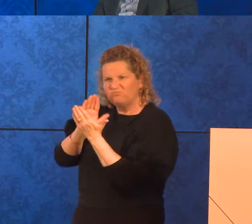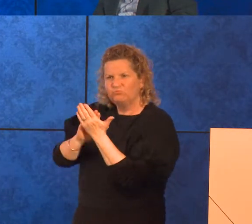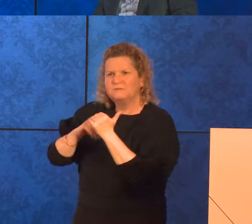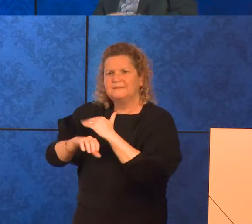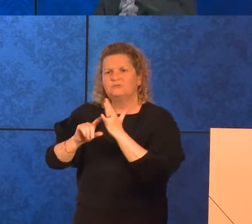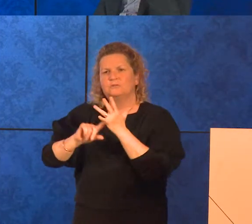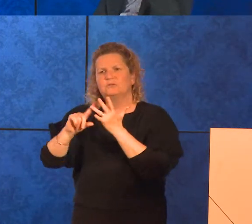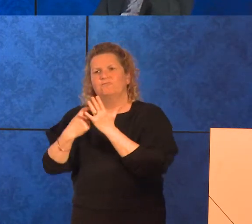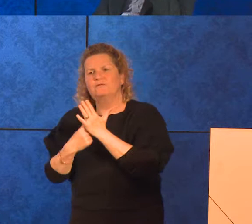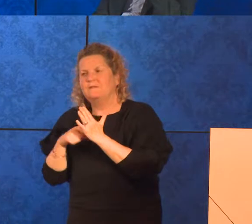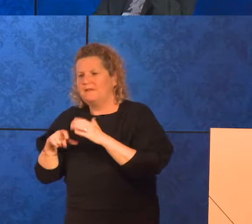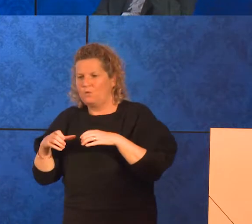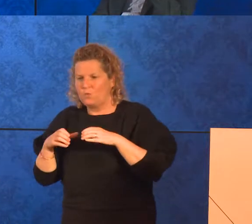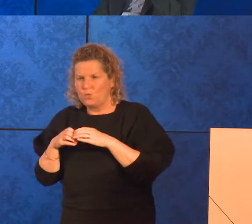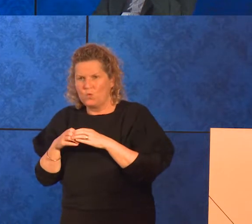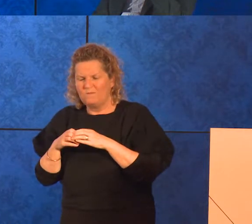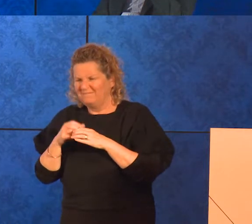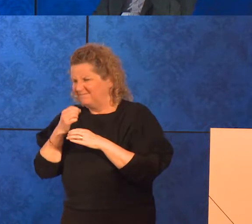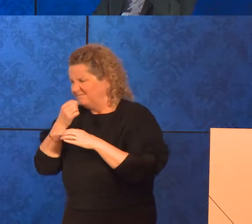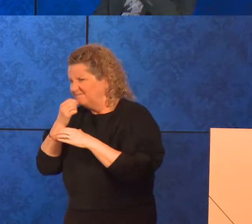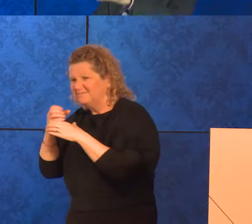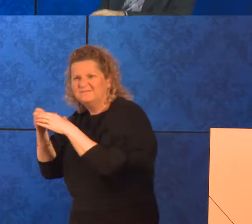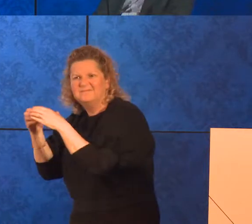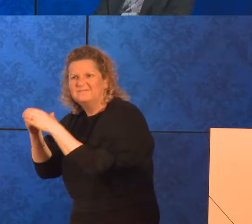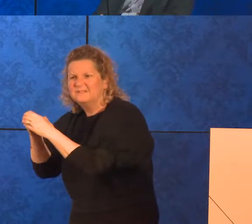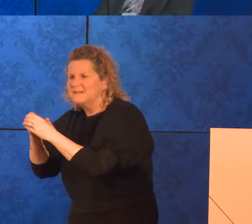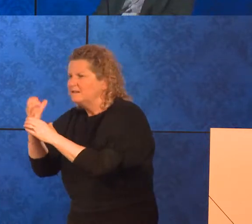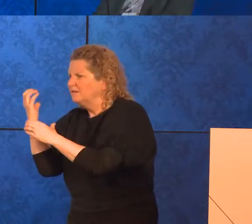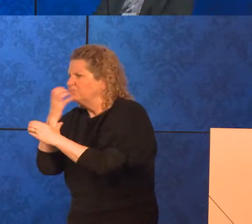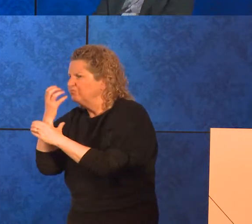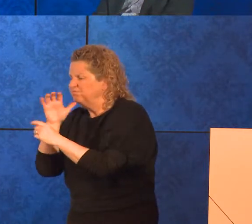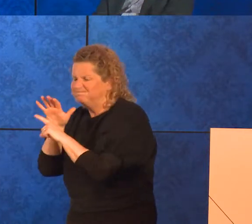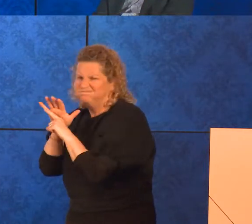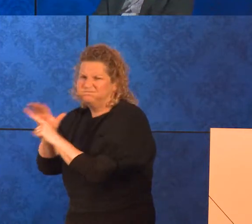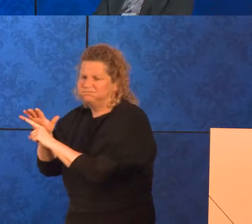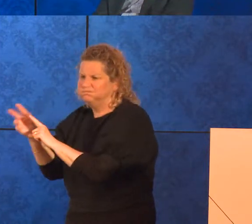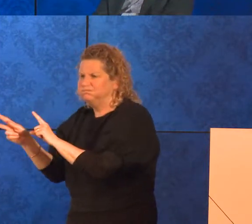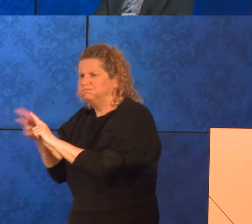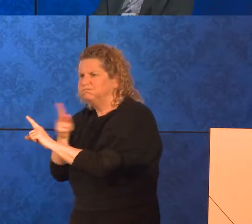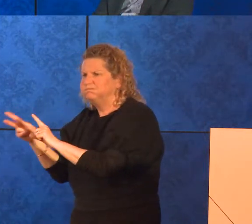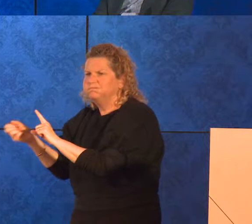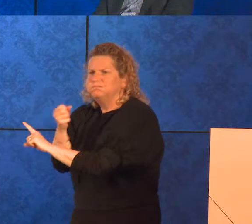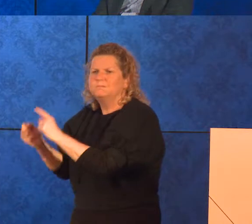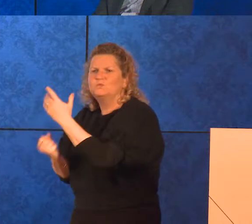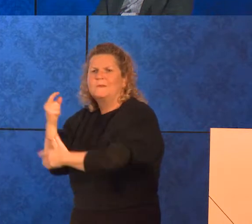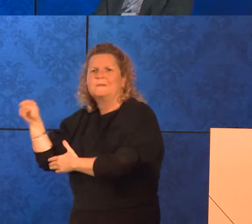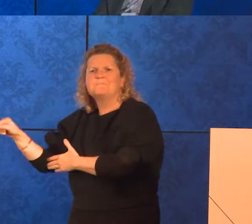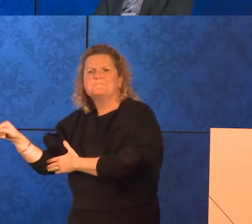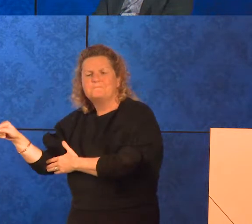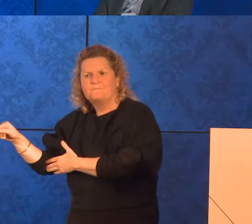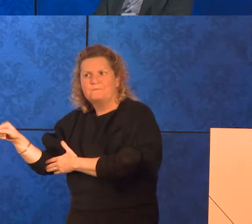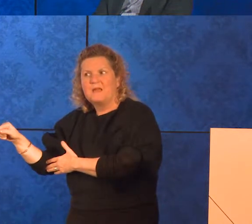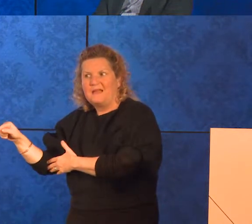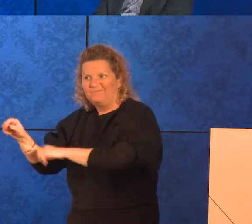reference as a group that have been marginalised and do experience significant abuse and violence and breaches of their